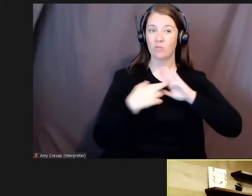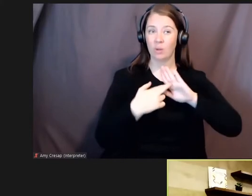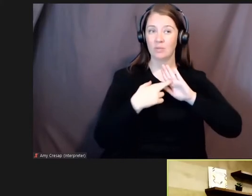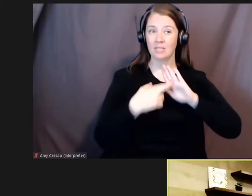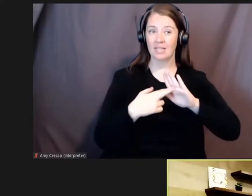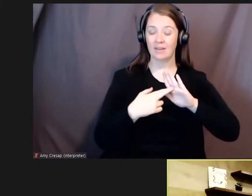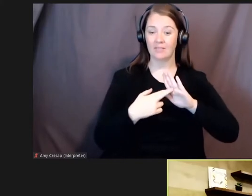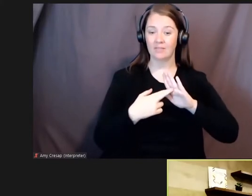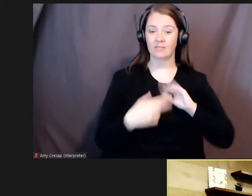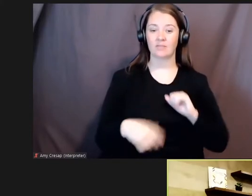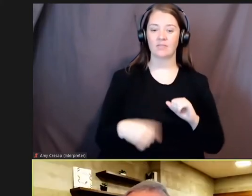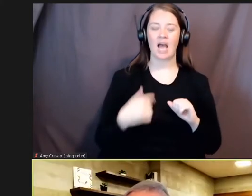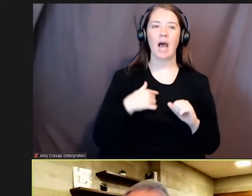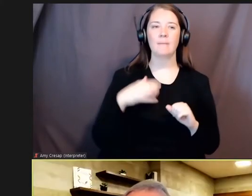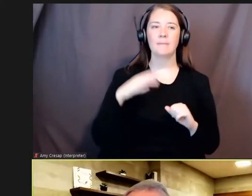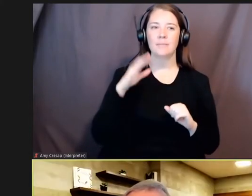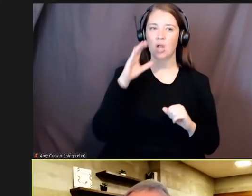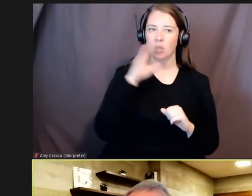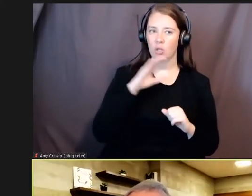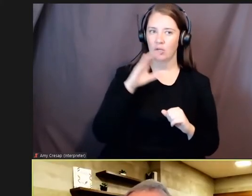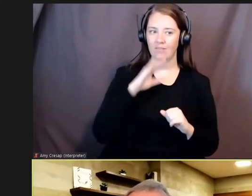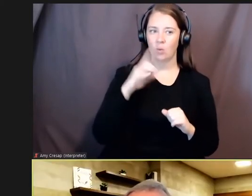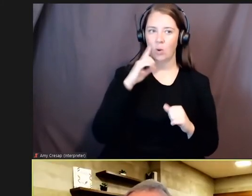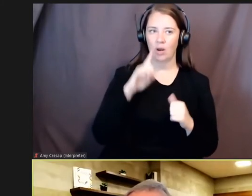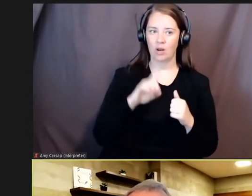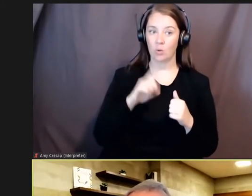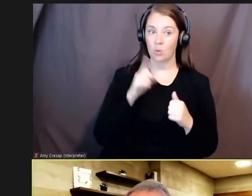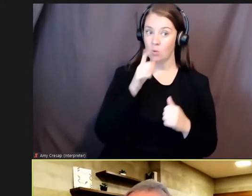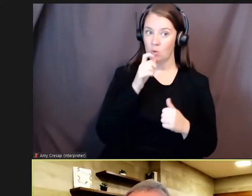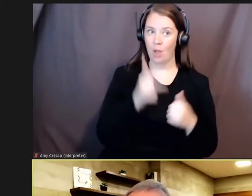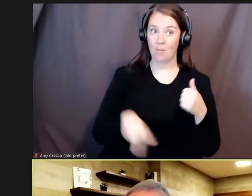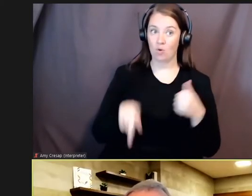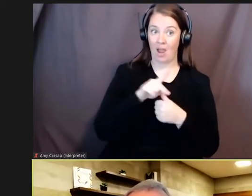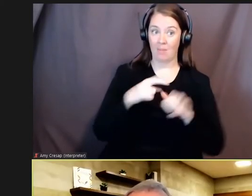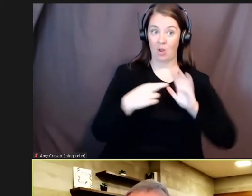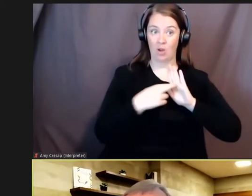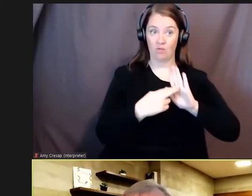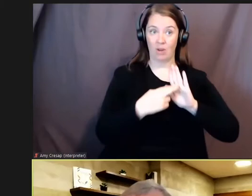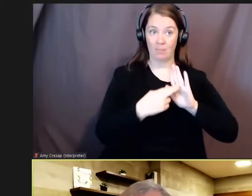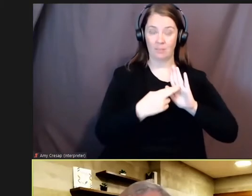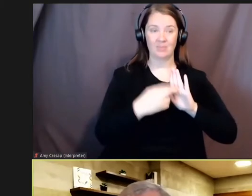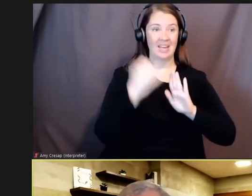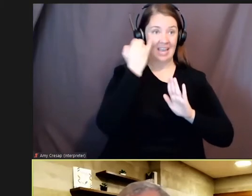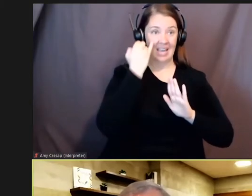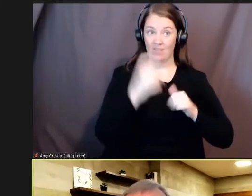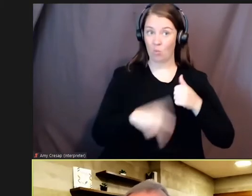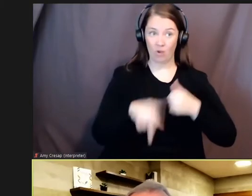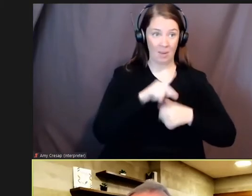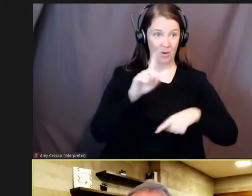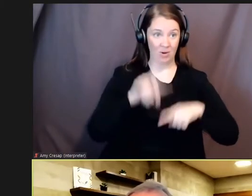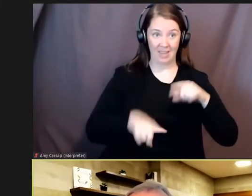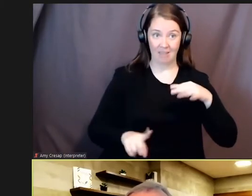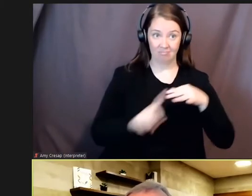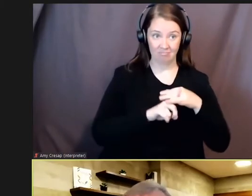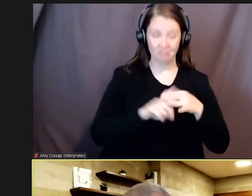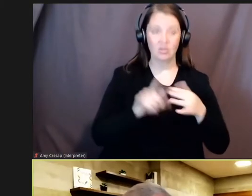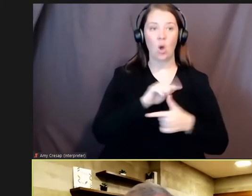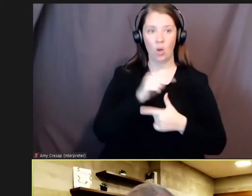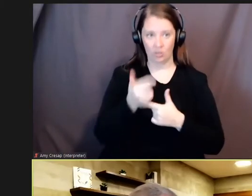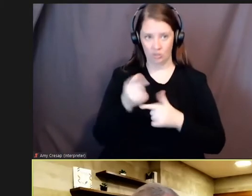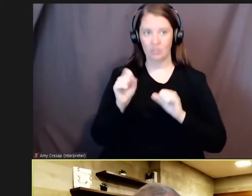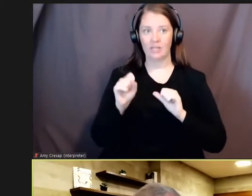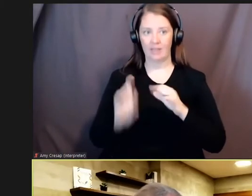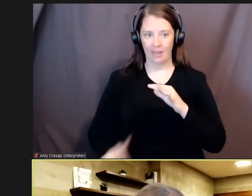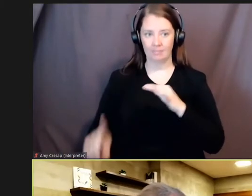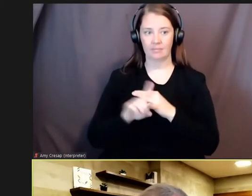there? What I'm looking for, the primary representative, and if there isn't one there, please, the alternate step in.